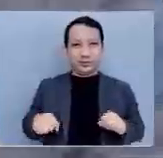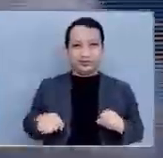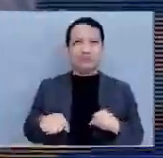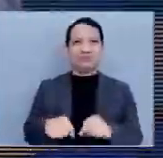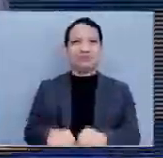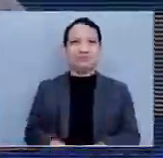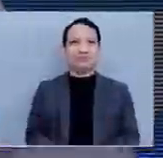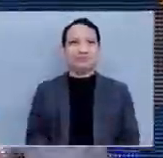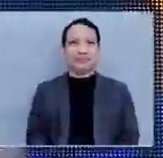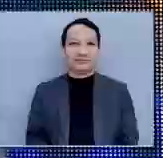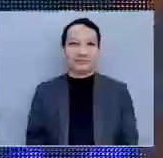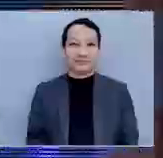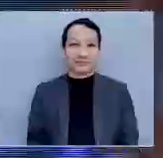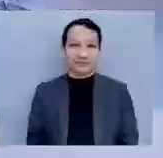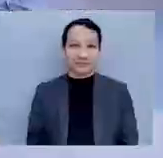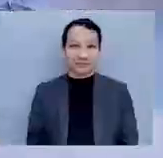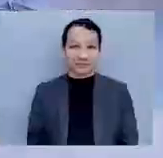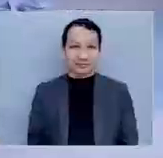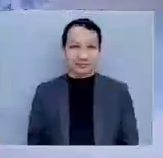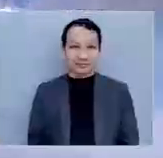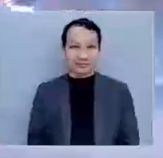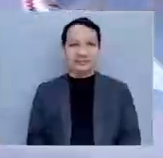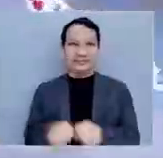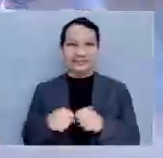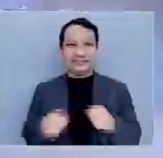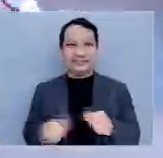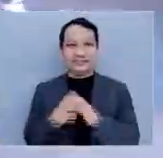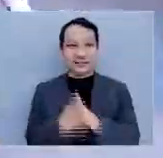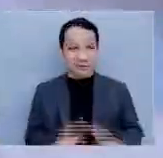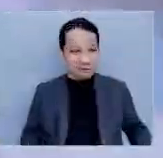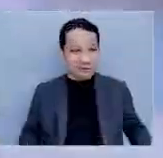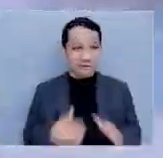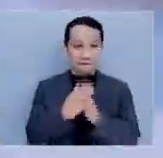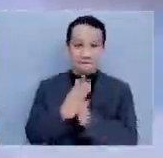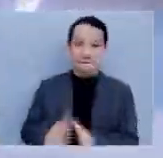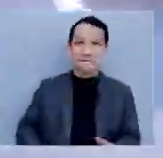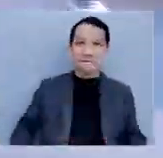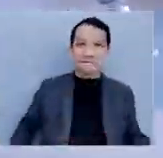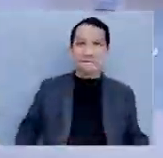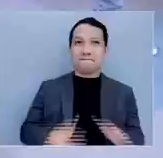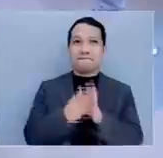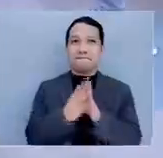Hey. Let's go, Justin. Let's go. Hey. Woo. Woo.